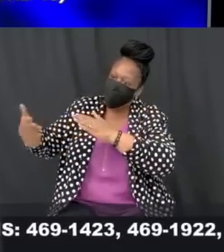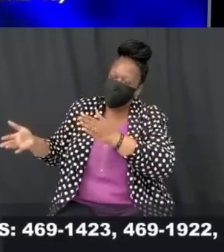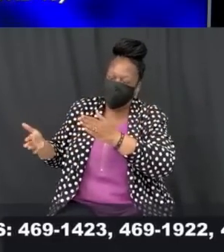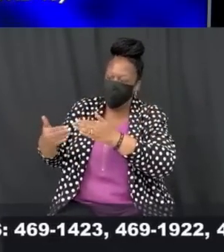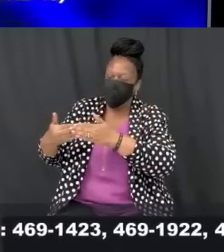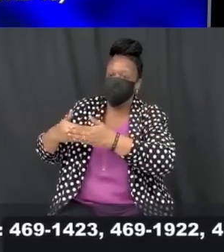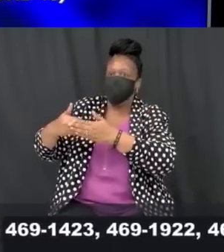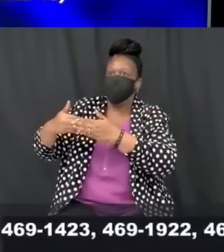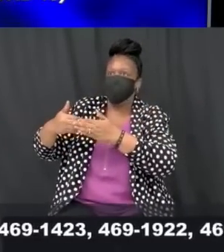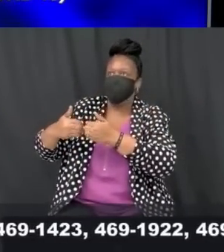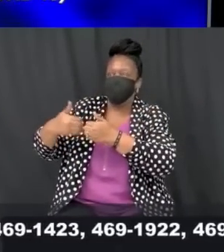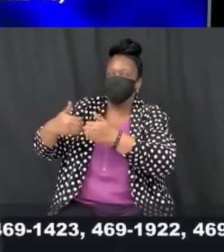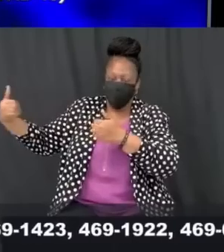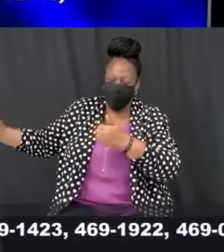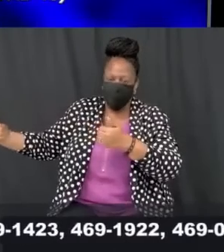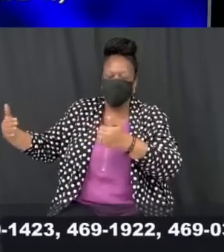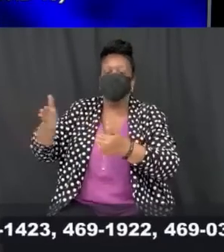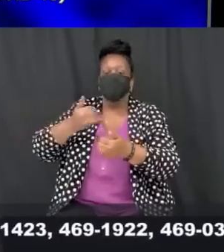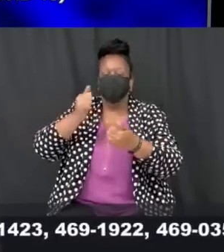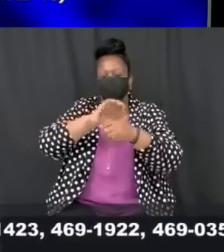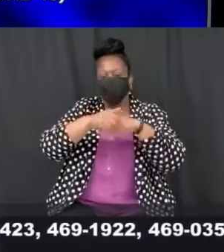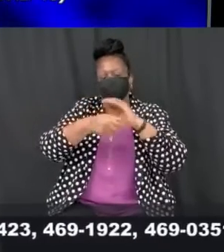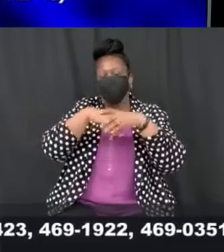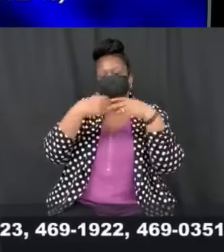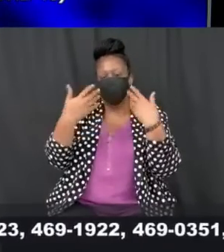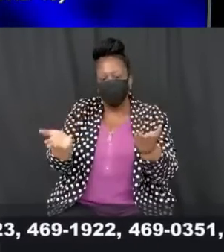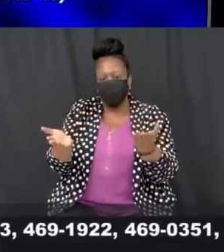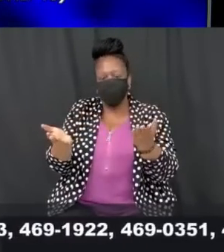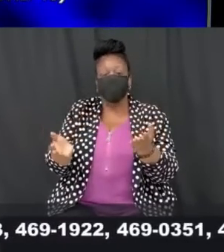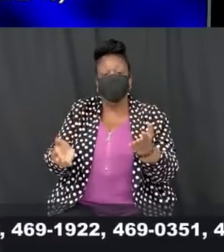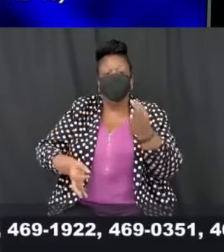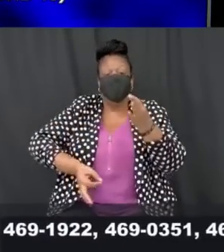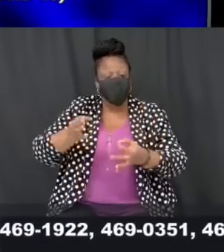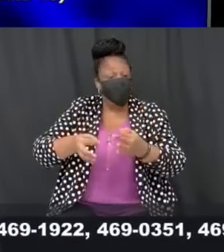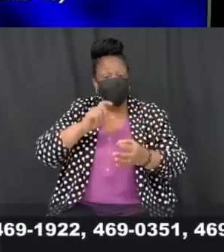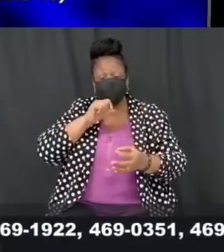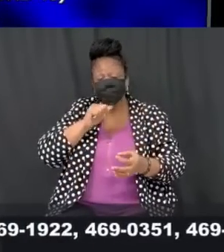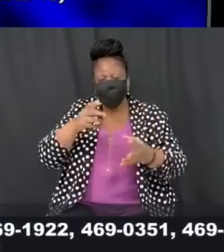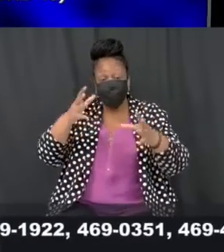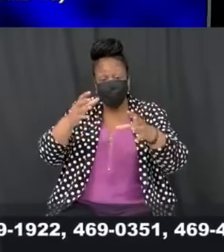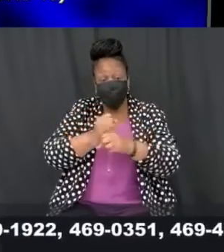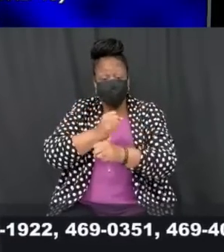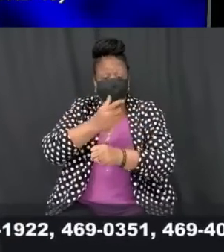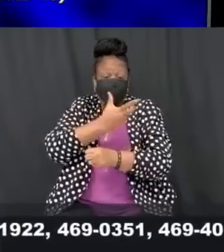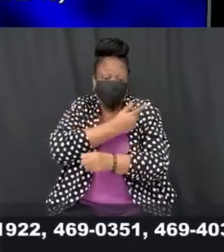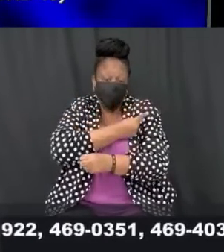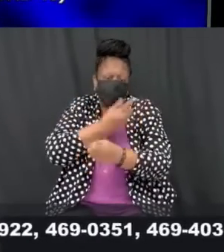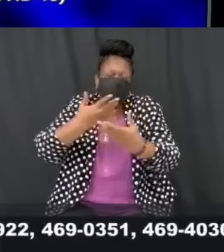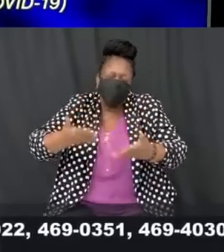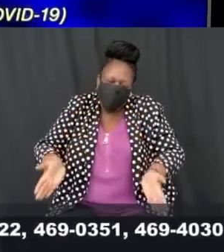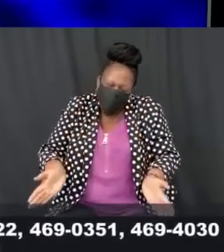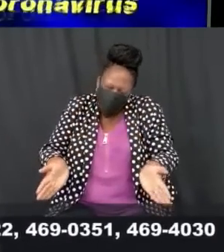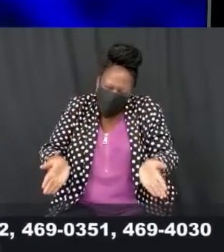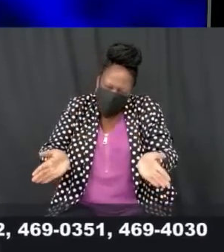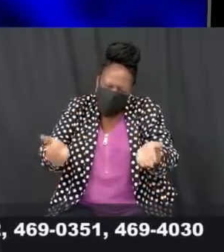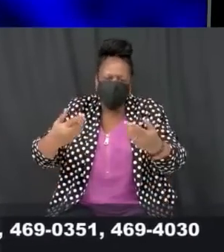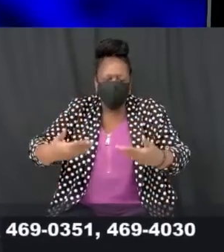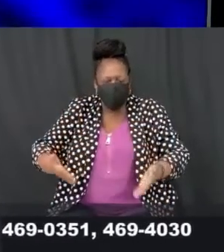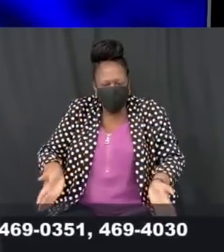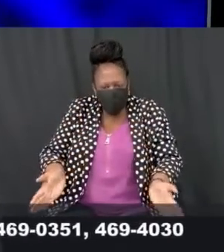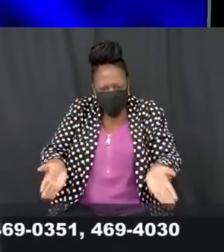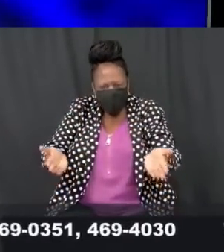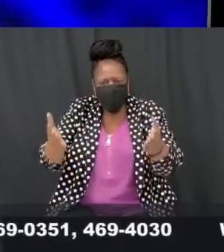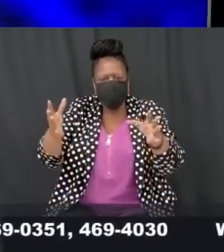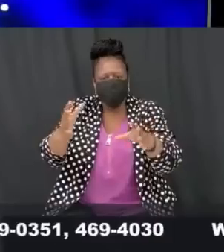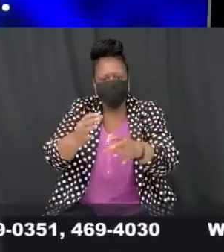vaccine, those of you who are able to do so. And as Dr. Laws admonished